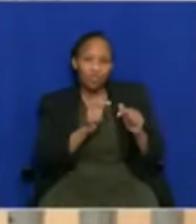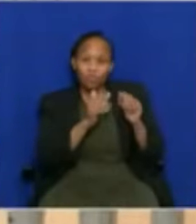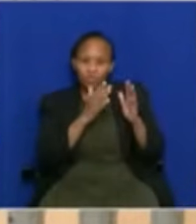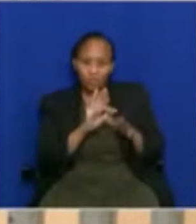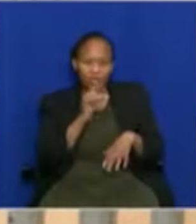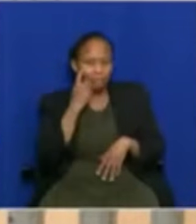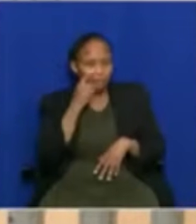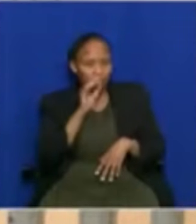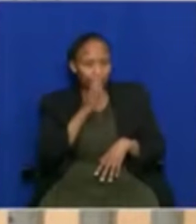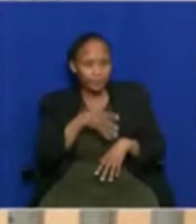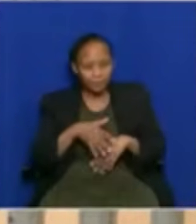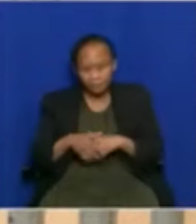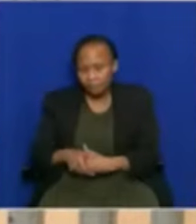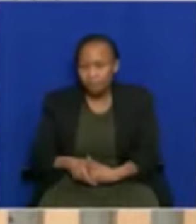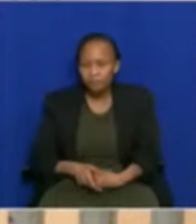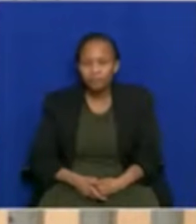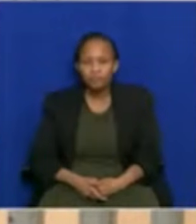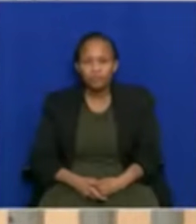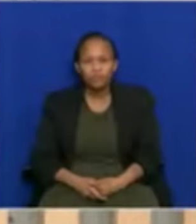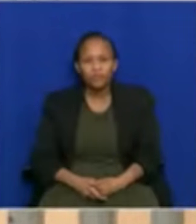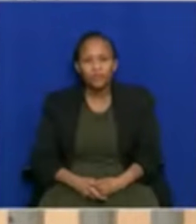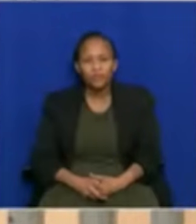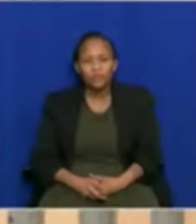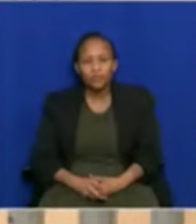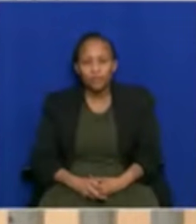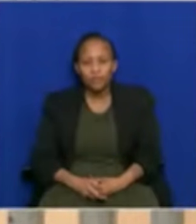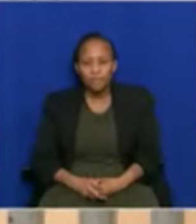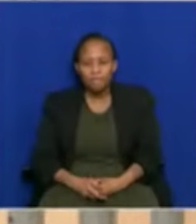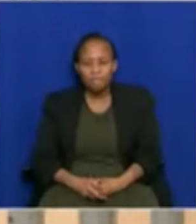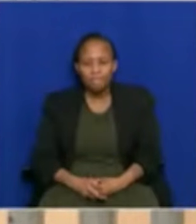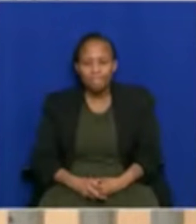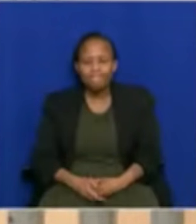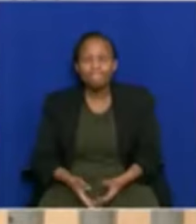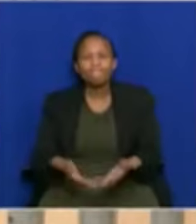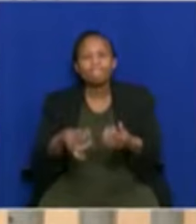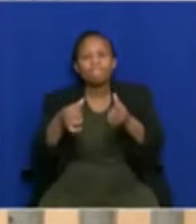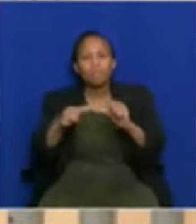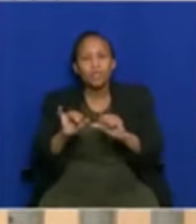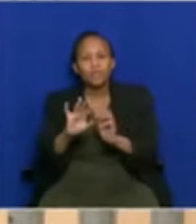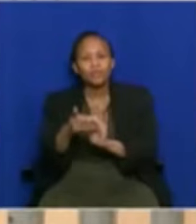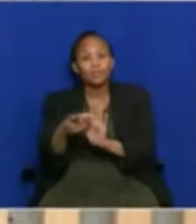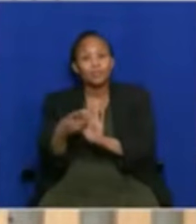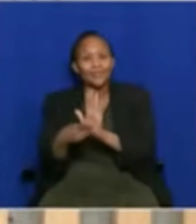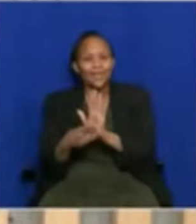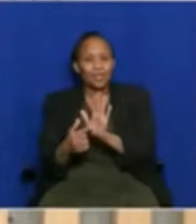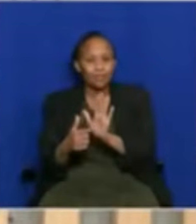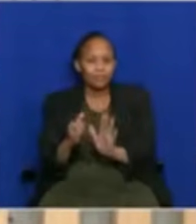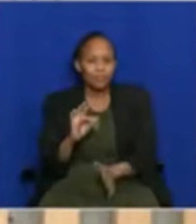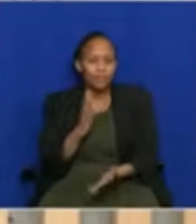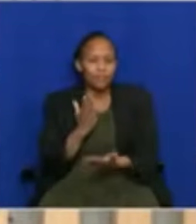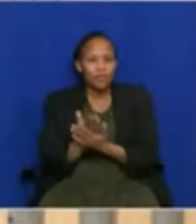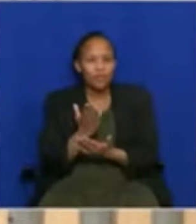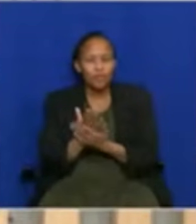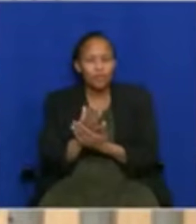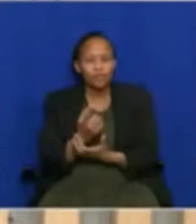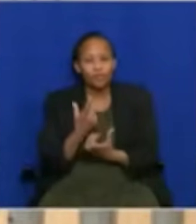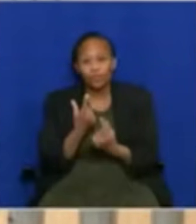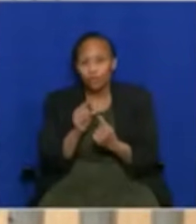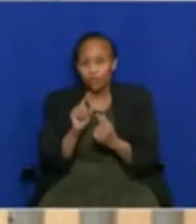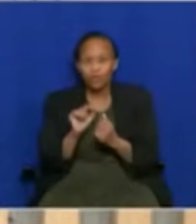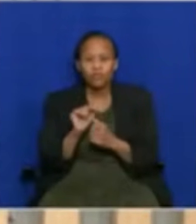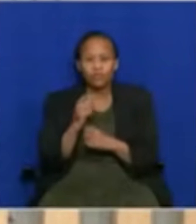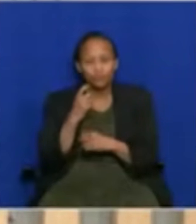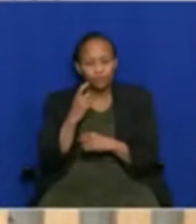So the next date I'm able to locate is the date of the 20th